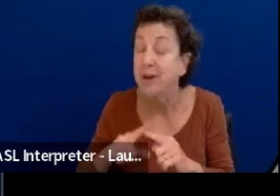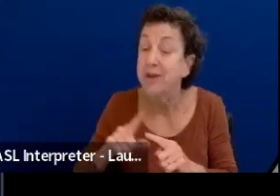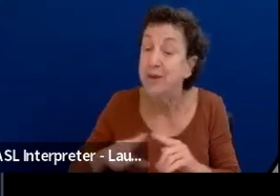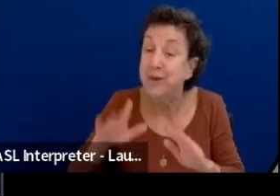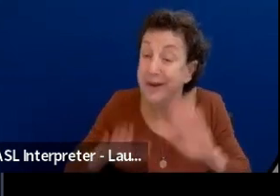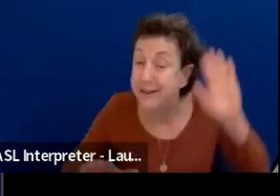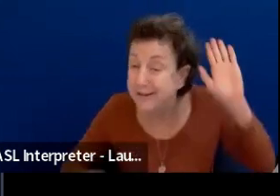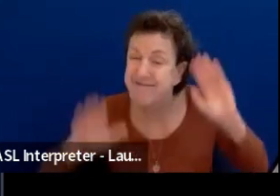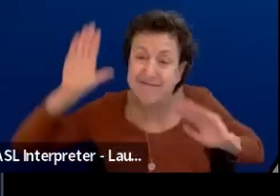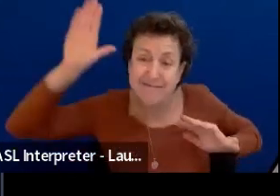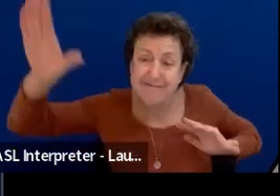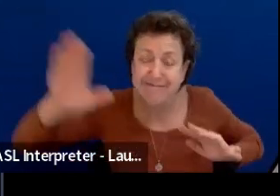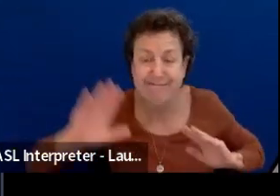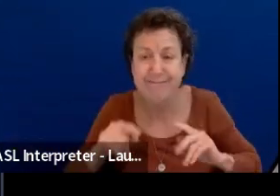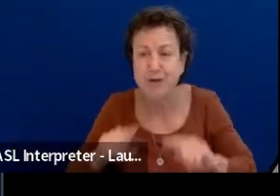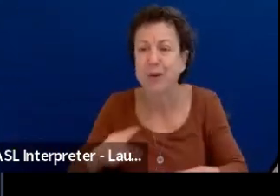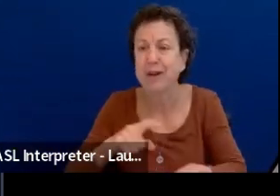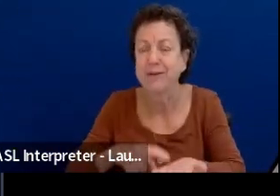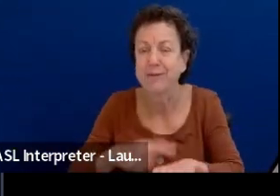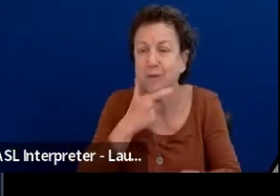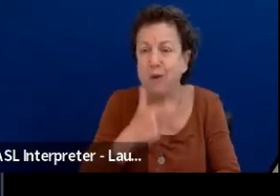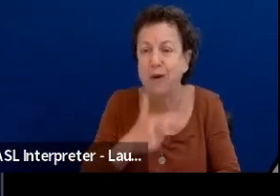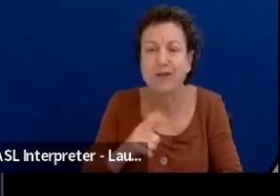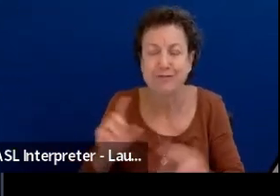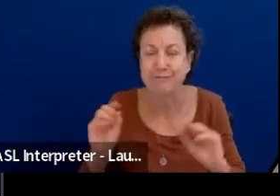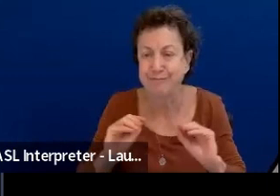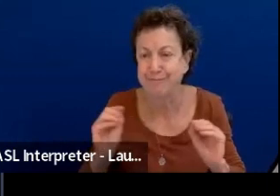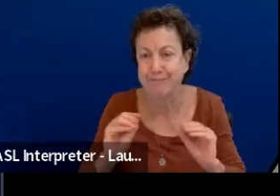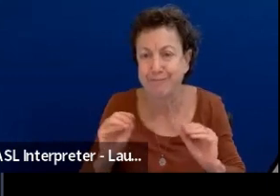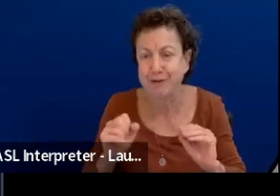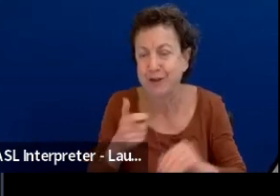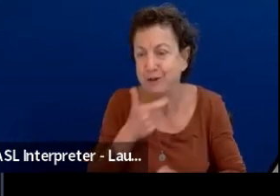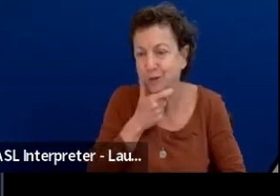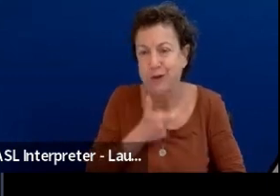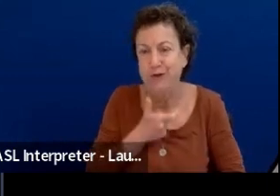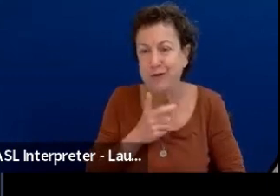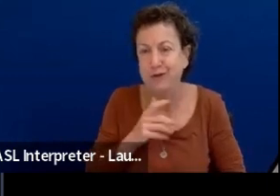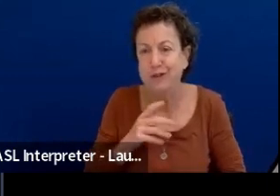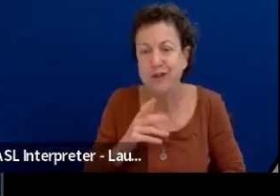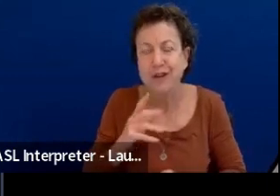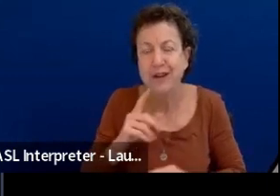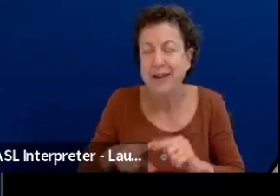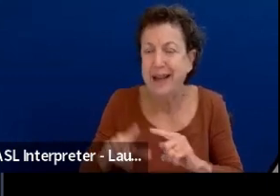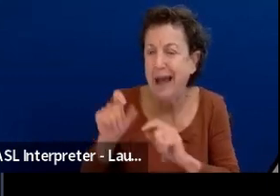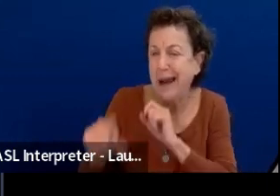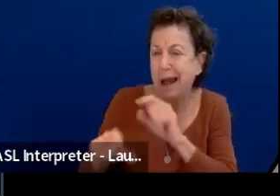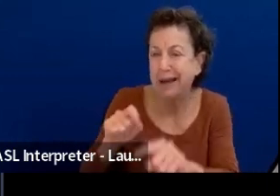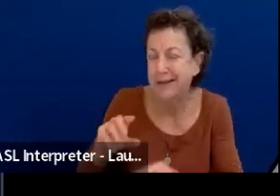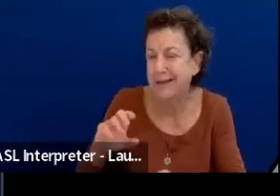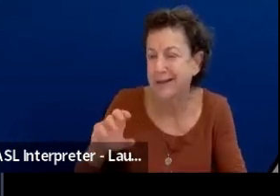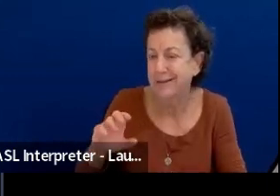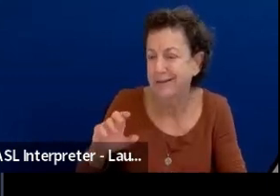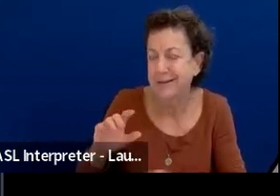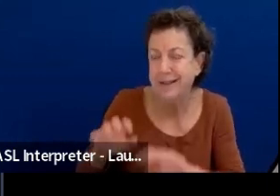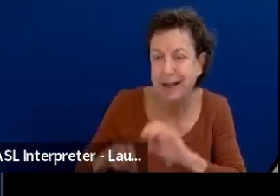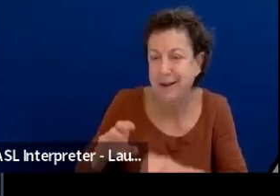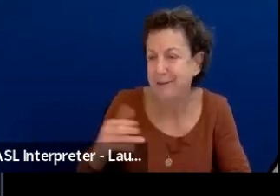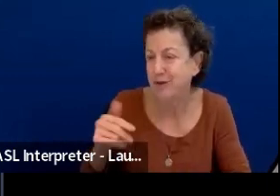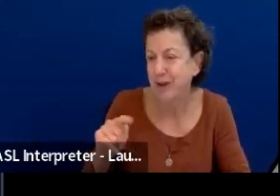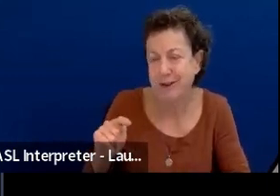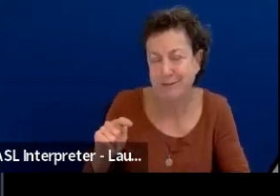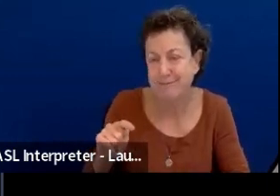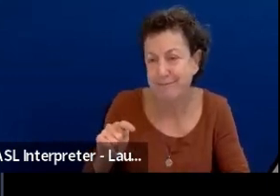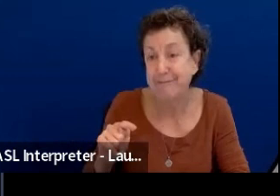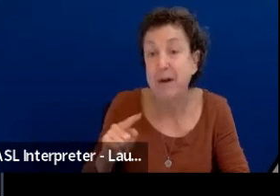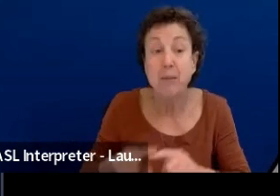committee through this. There's no there's no chat function or anything like that, but